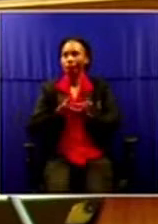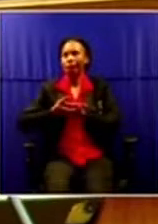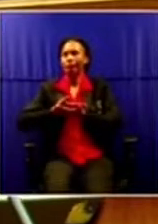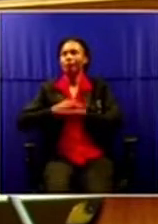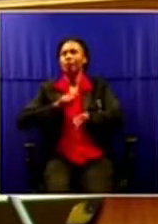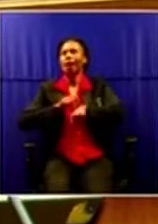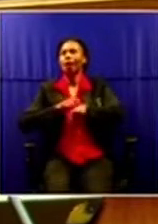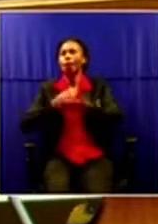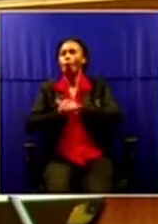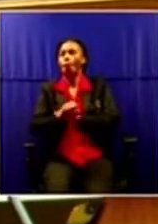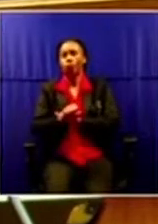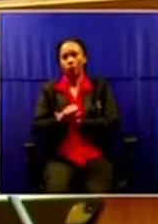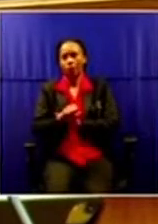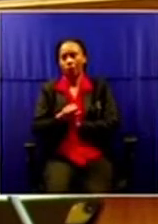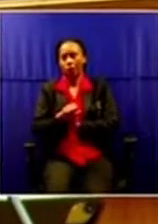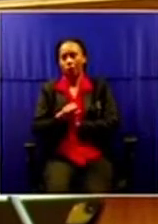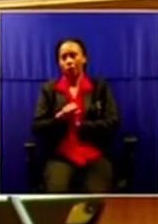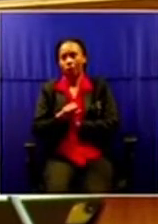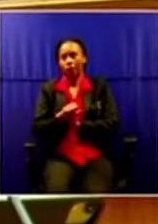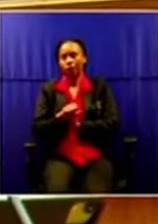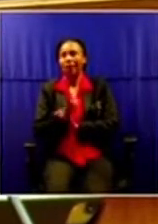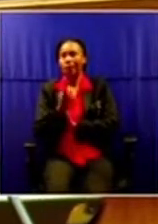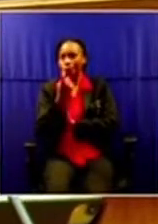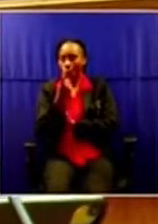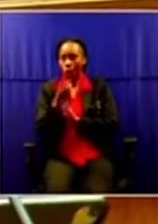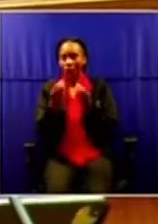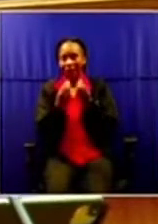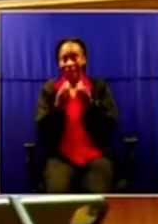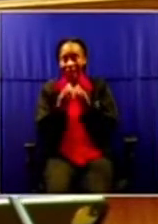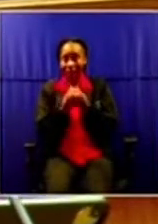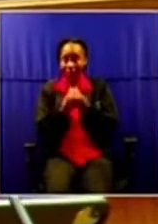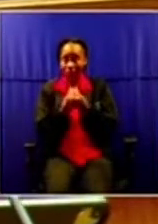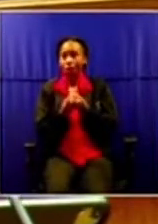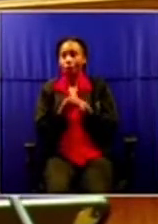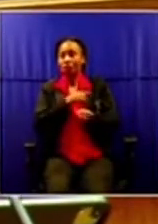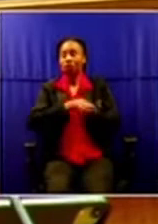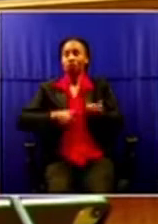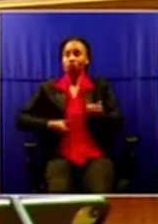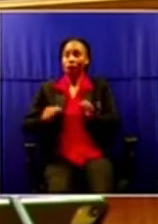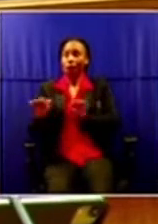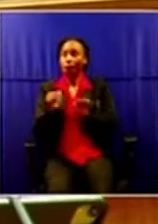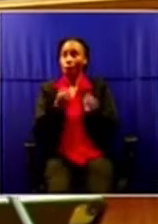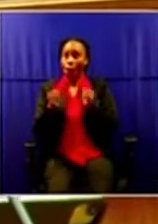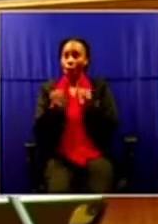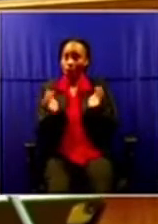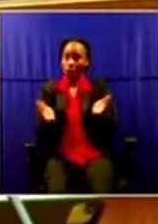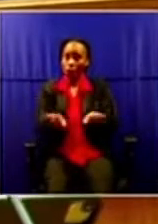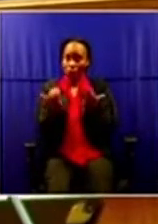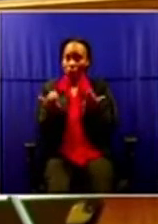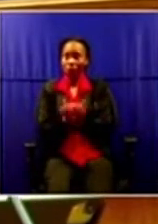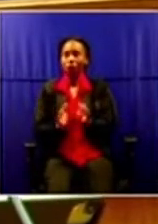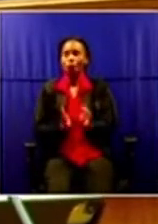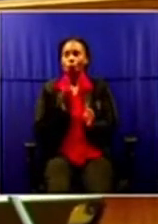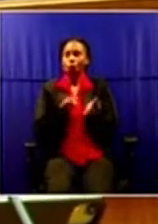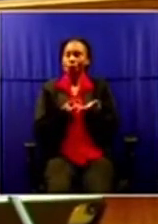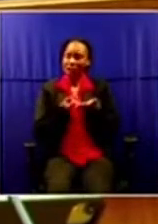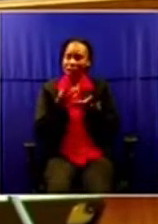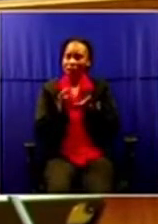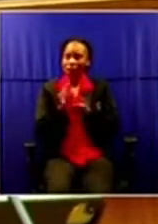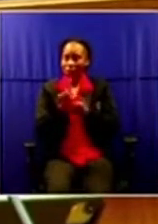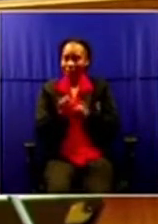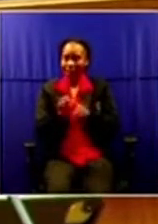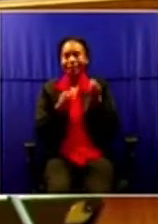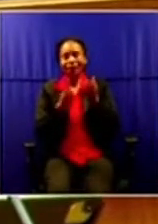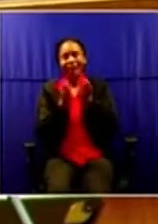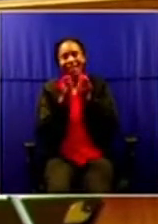of the programs under the presidential employment stimulus is to provide financial support